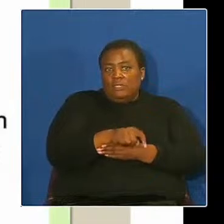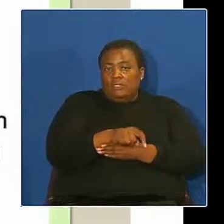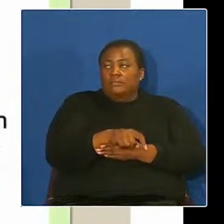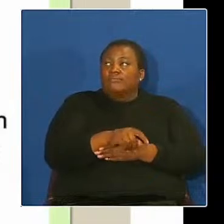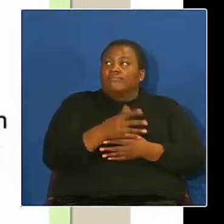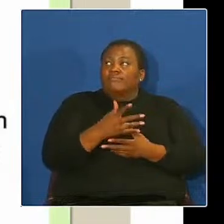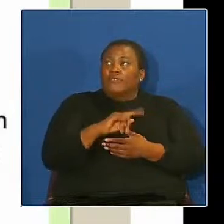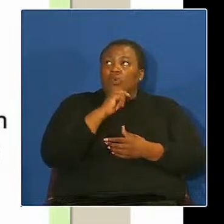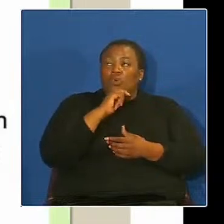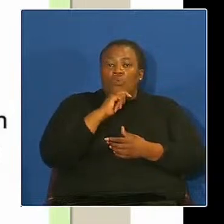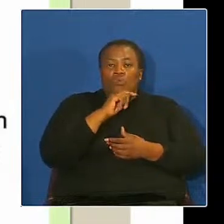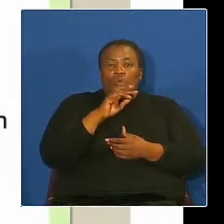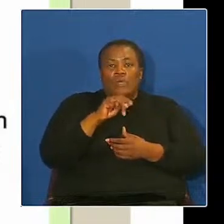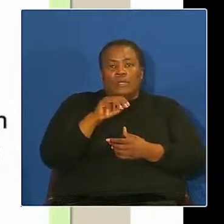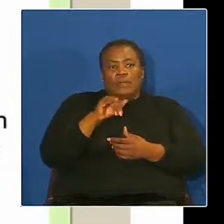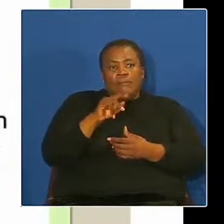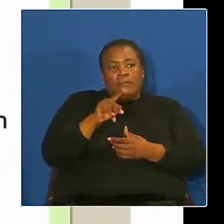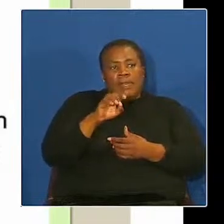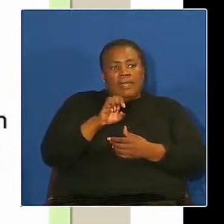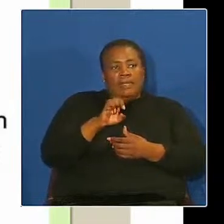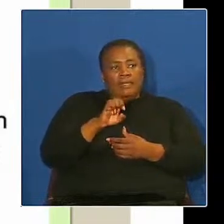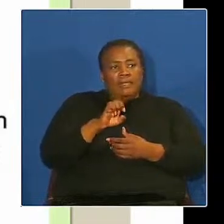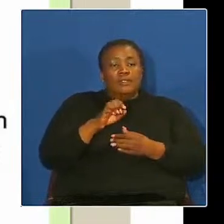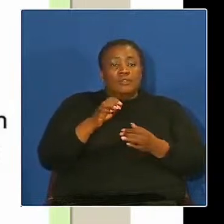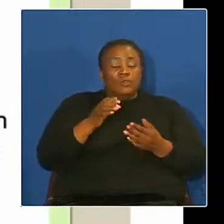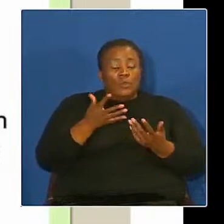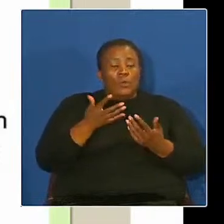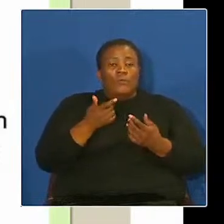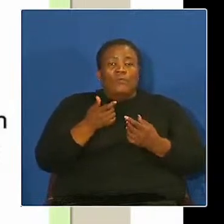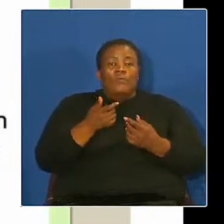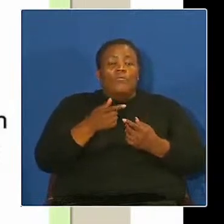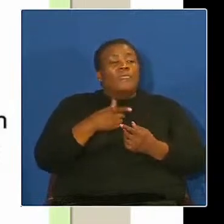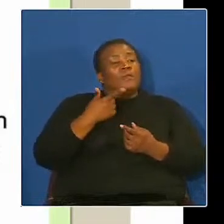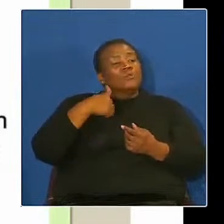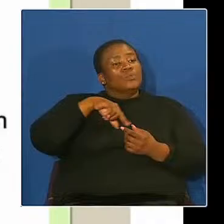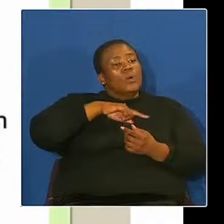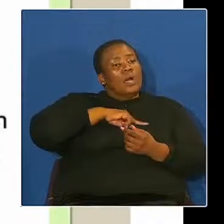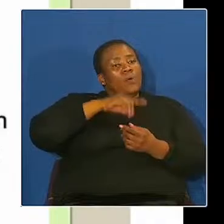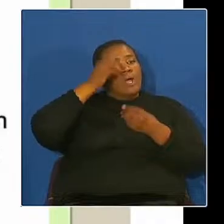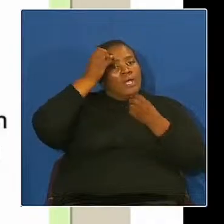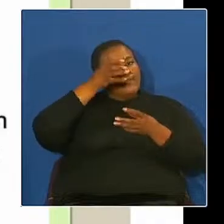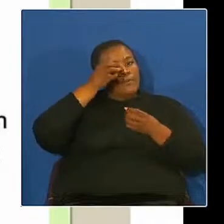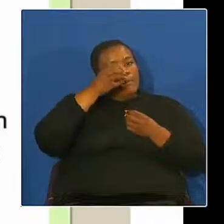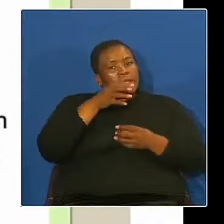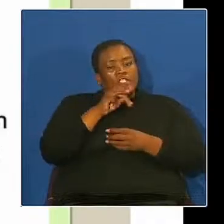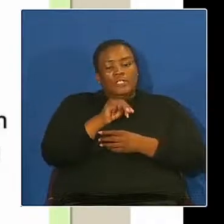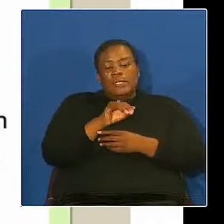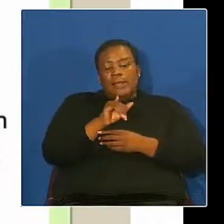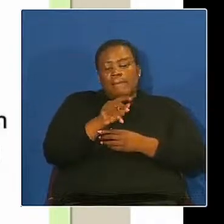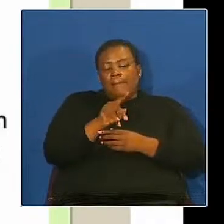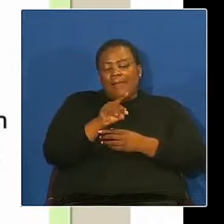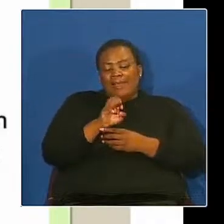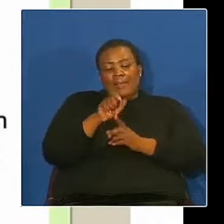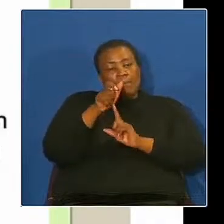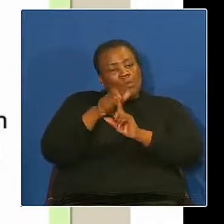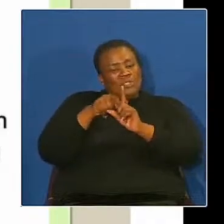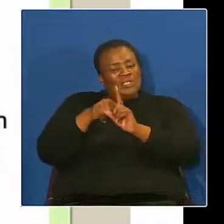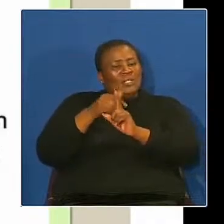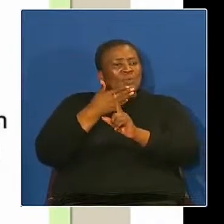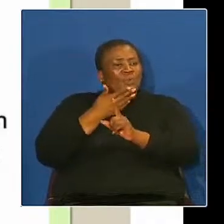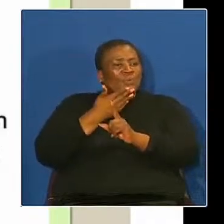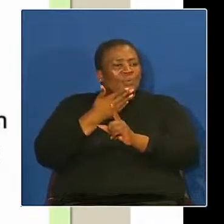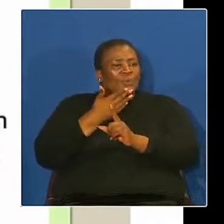Good morning, Mike. And then the Mike, according to our information